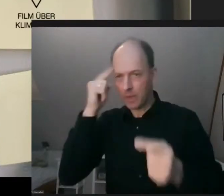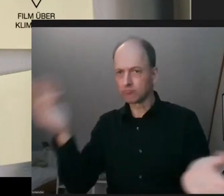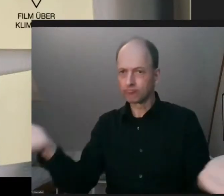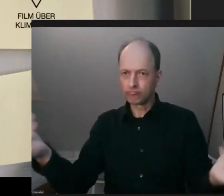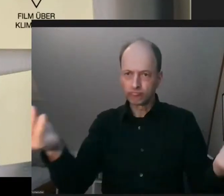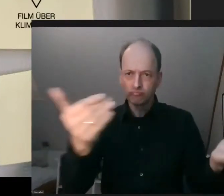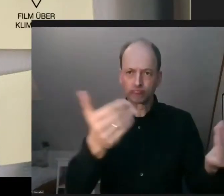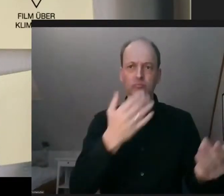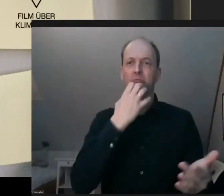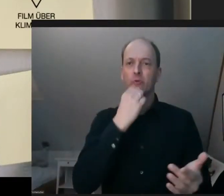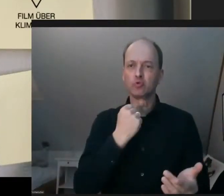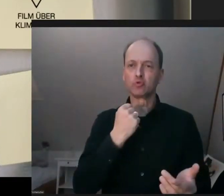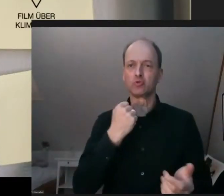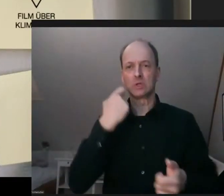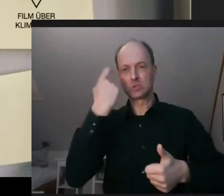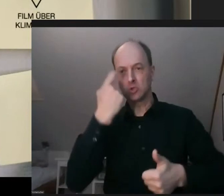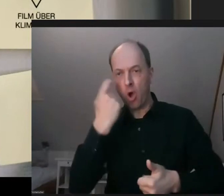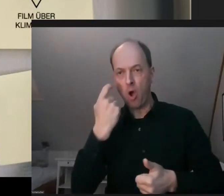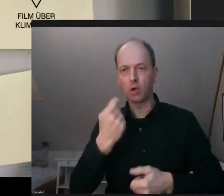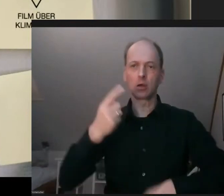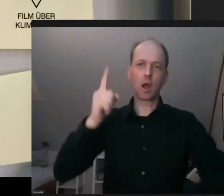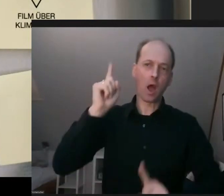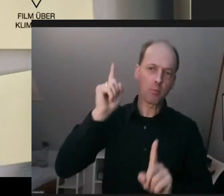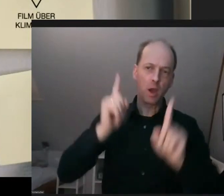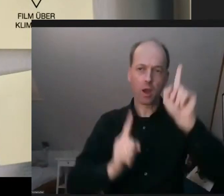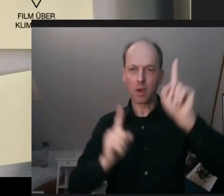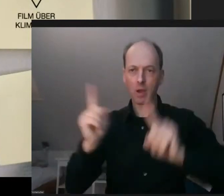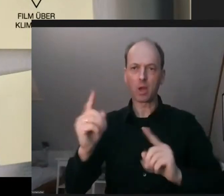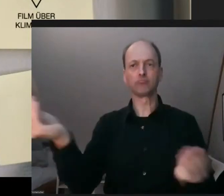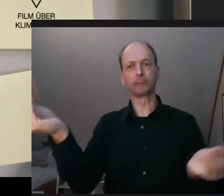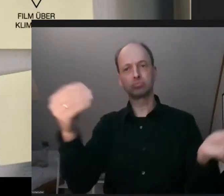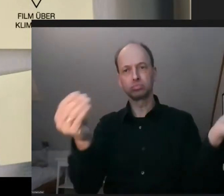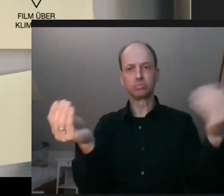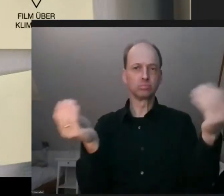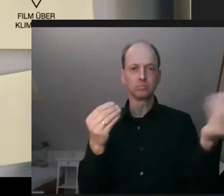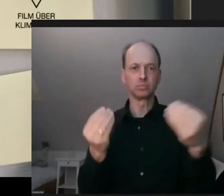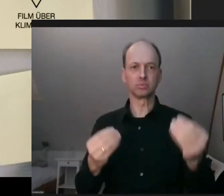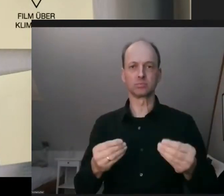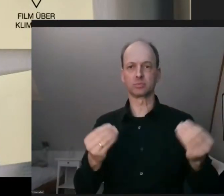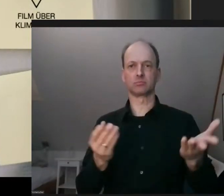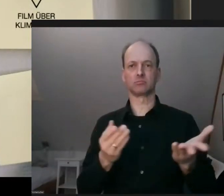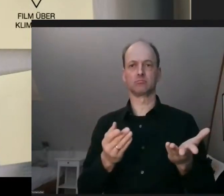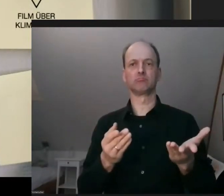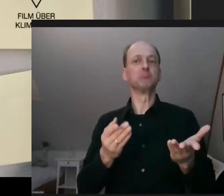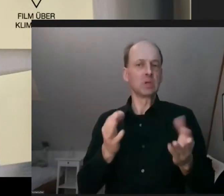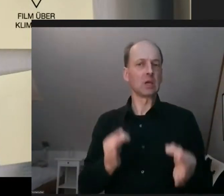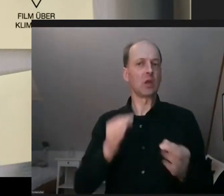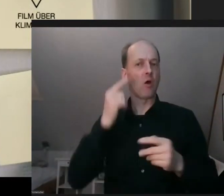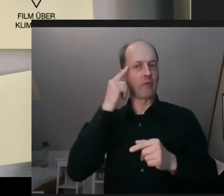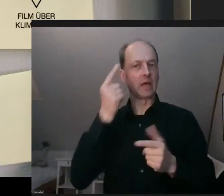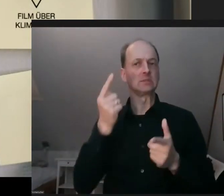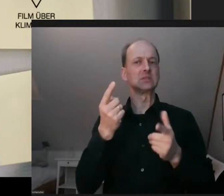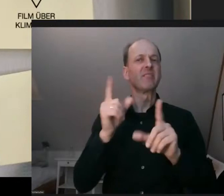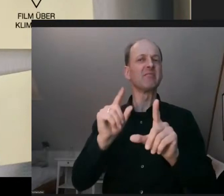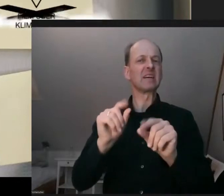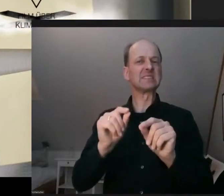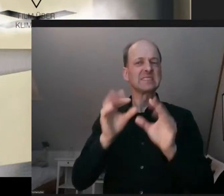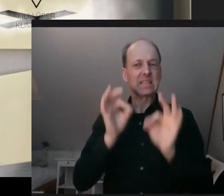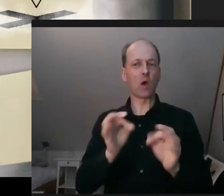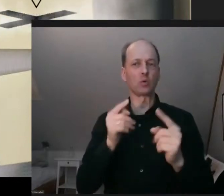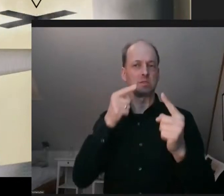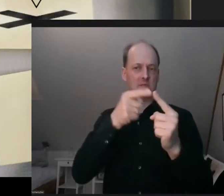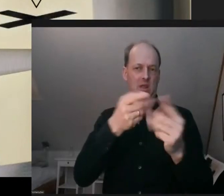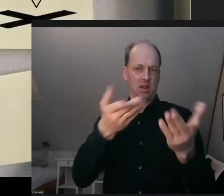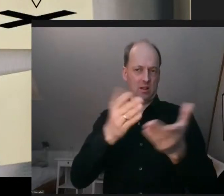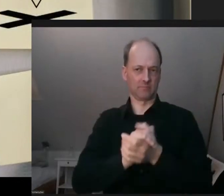and to touch the people, the wishes and the concerns of the people, to know what is